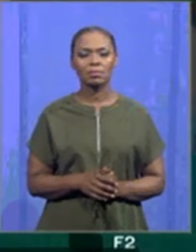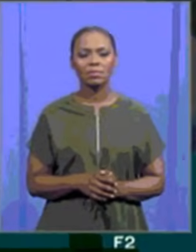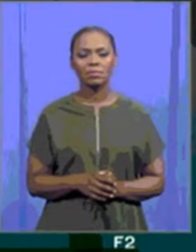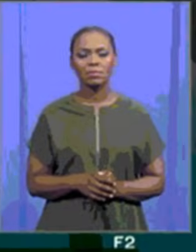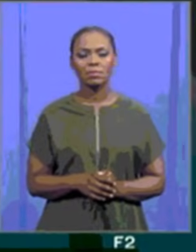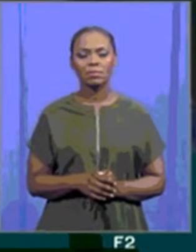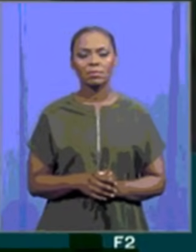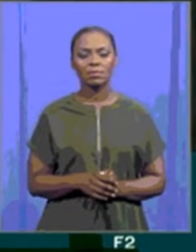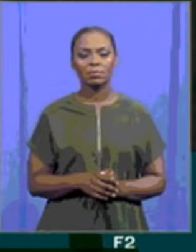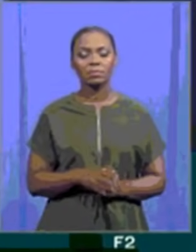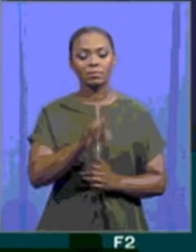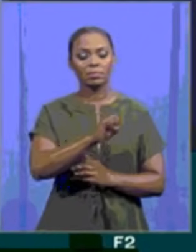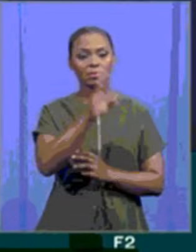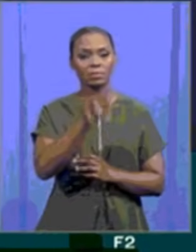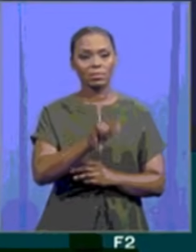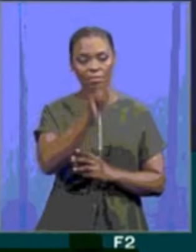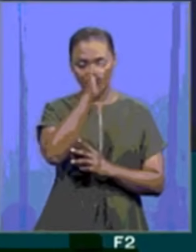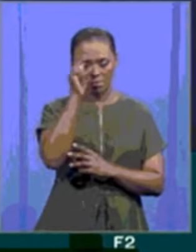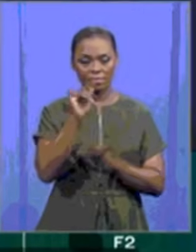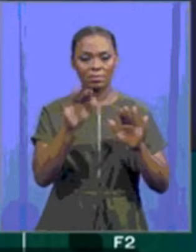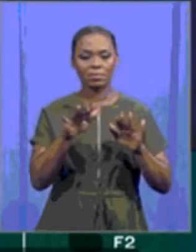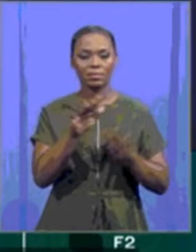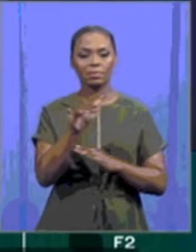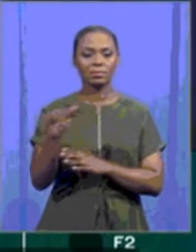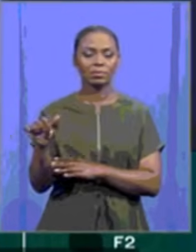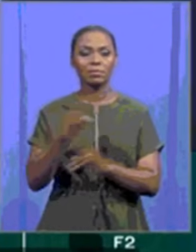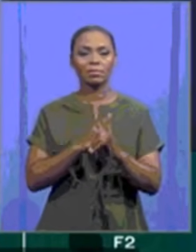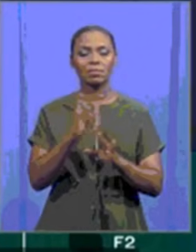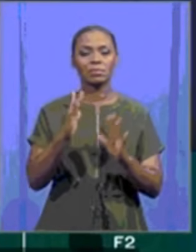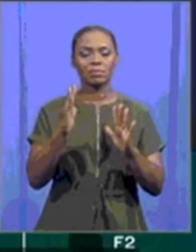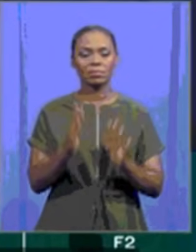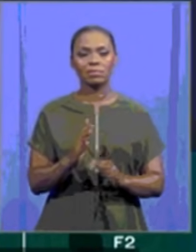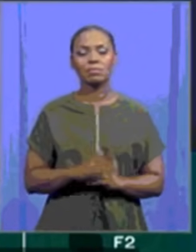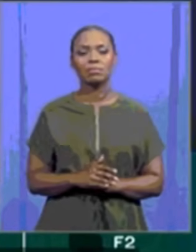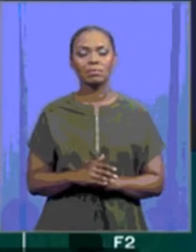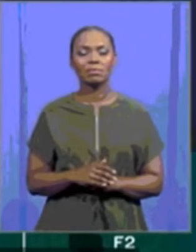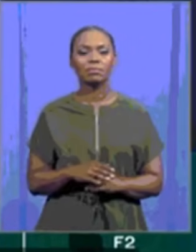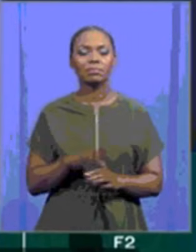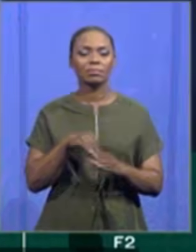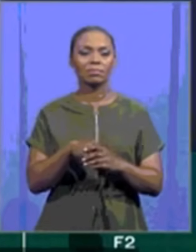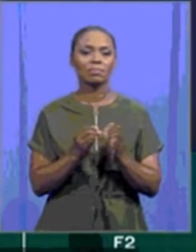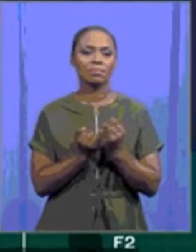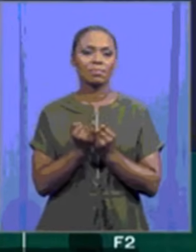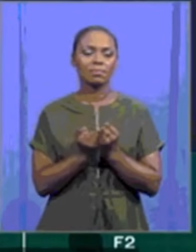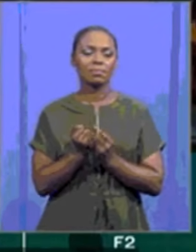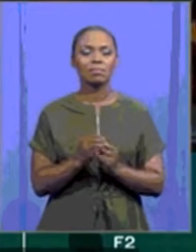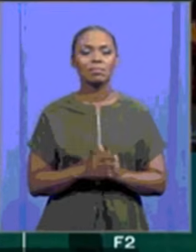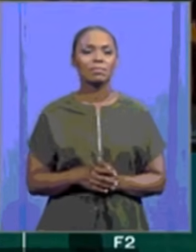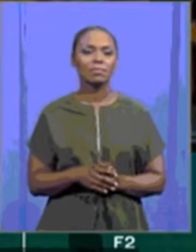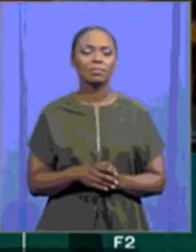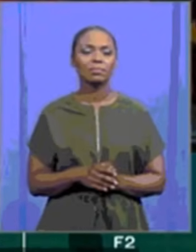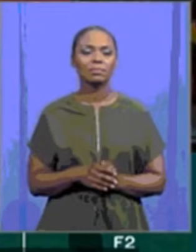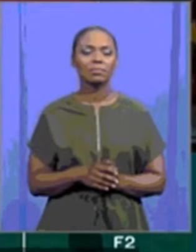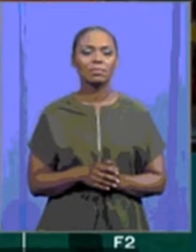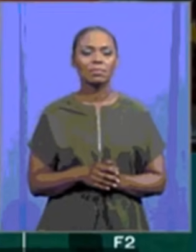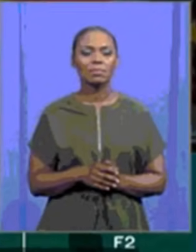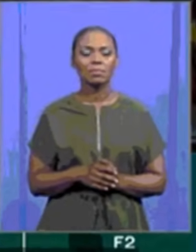Bafana Bafana, the 1996 victors, they are making a grand return after being absent.